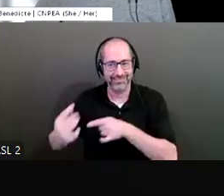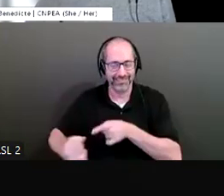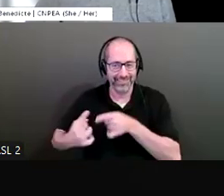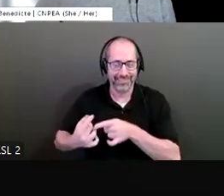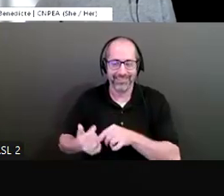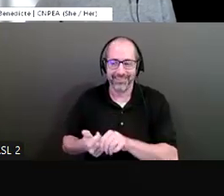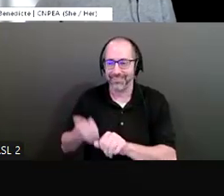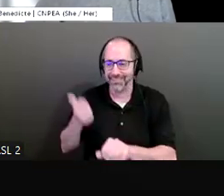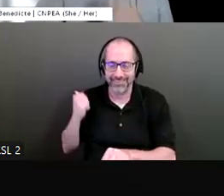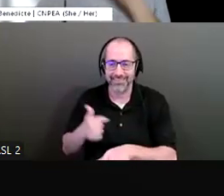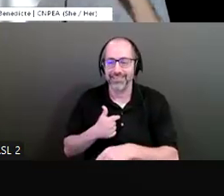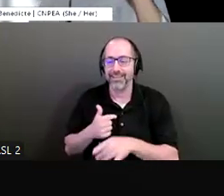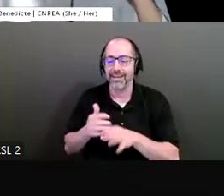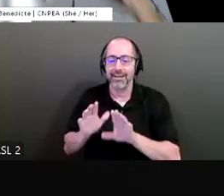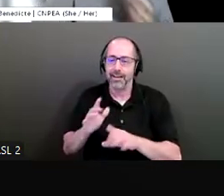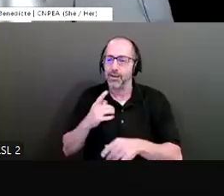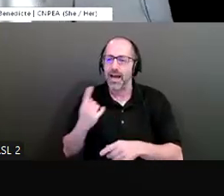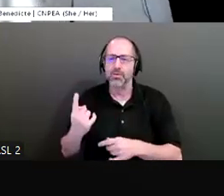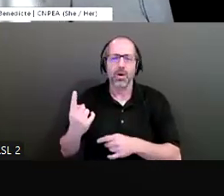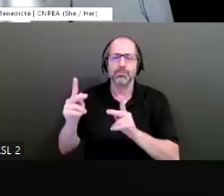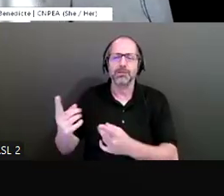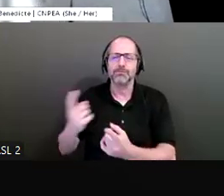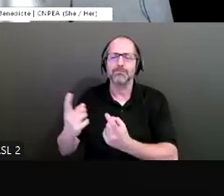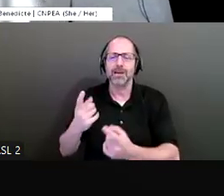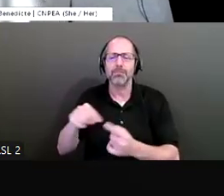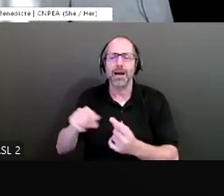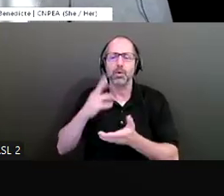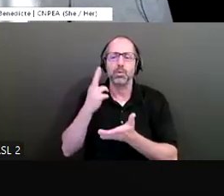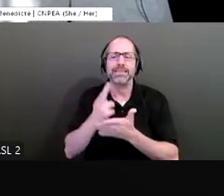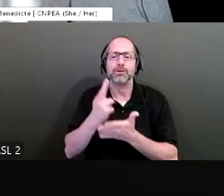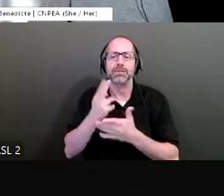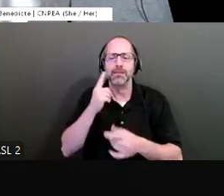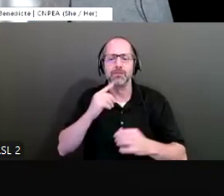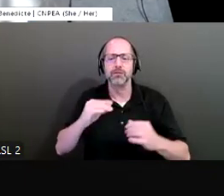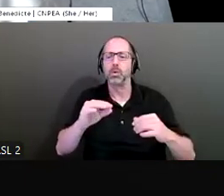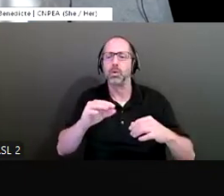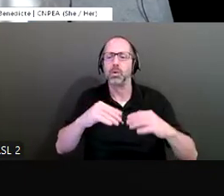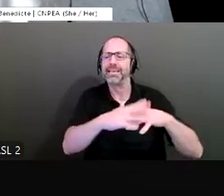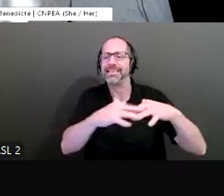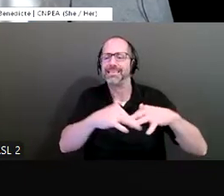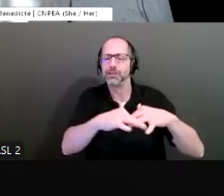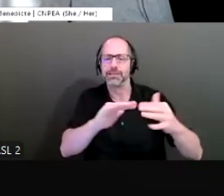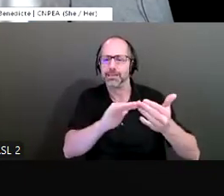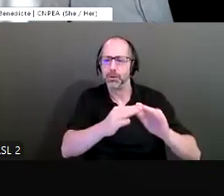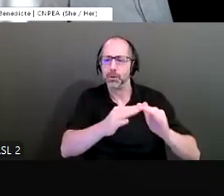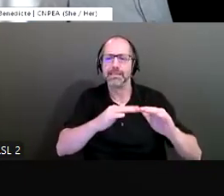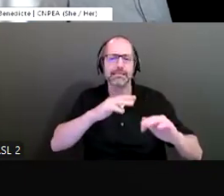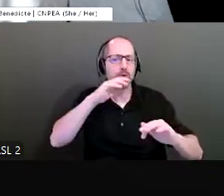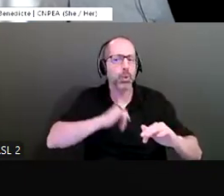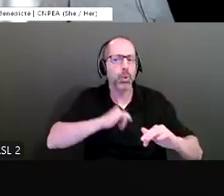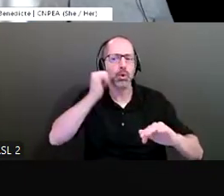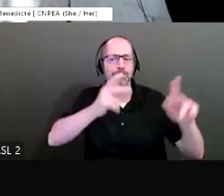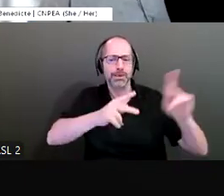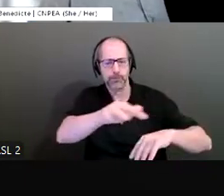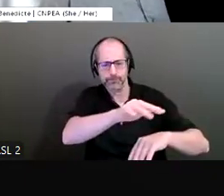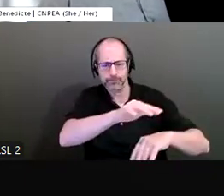someone inquiring about resources that are particularly geared towards Indigenous communities and older people. And I believe,